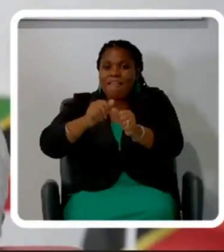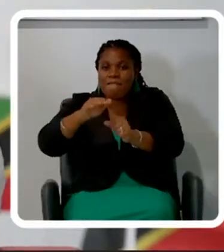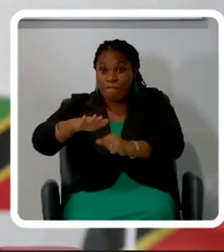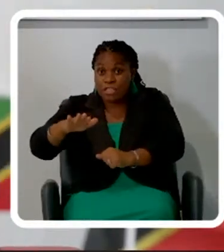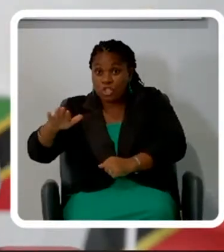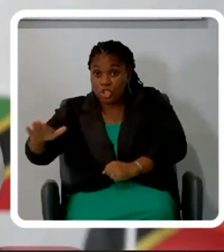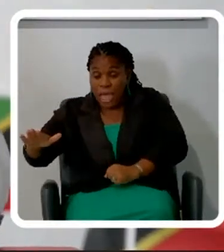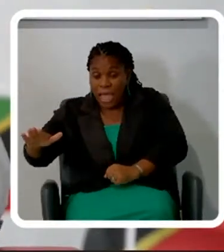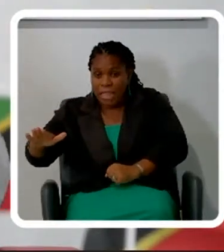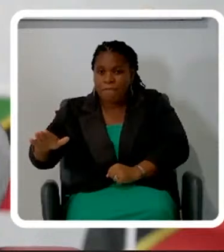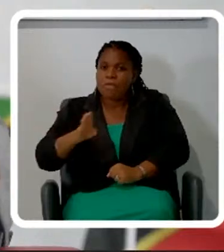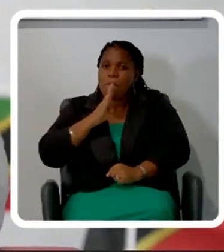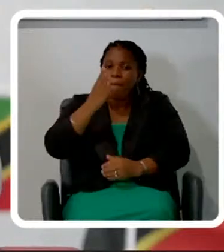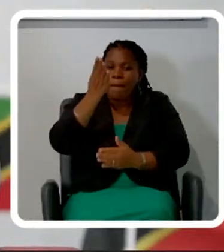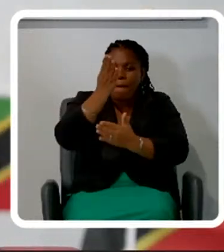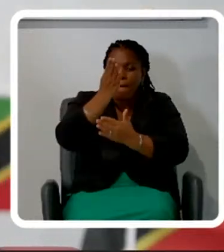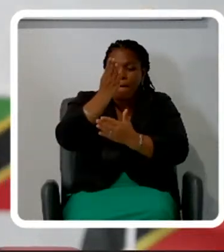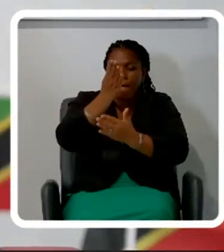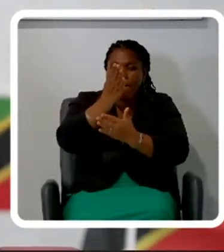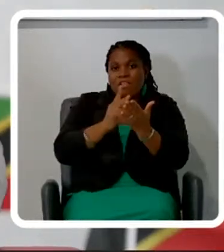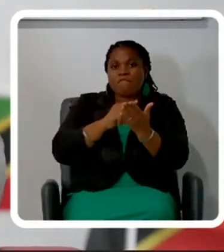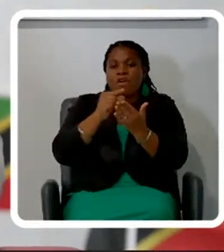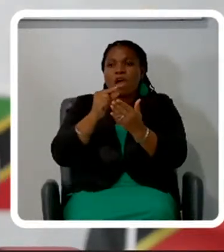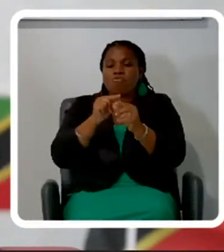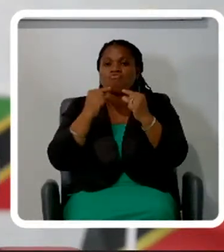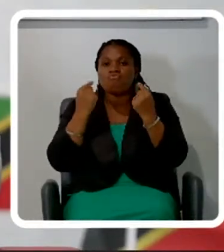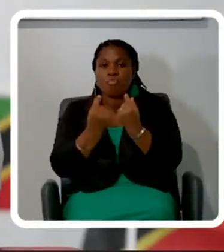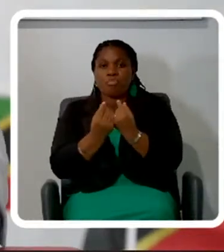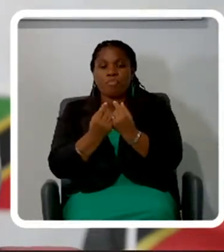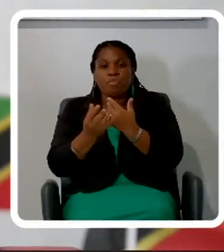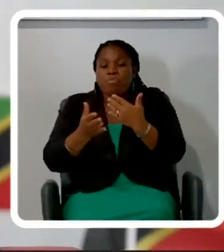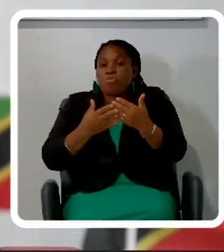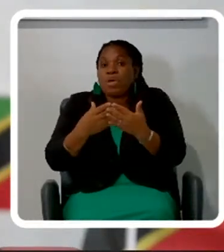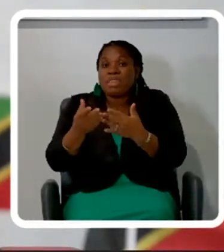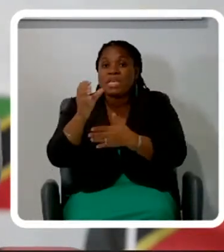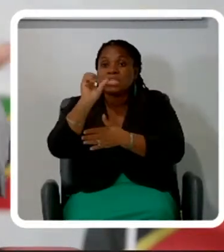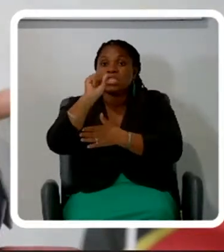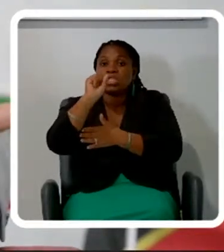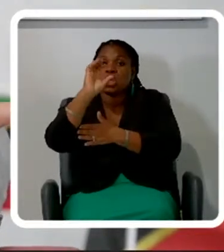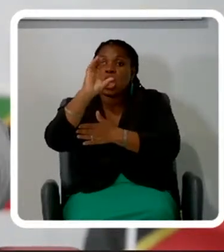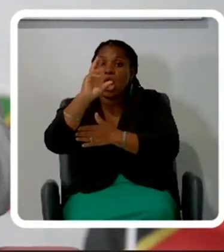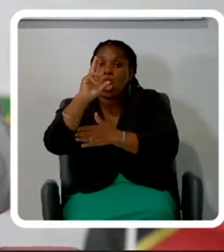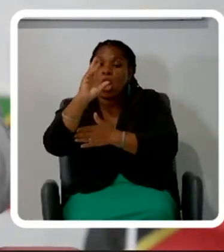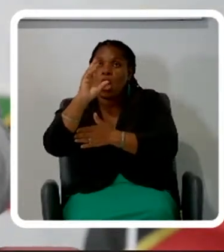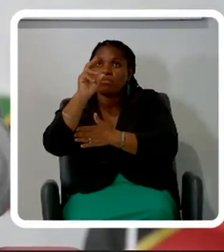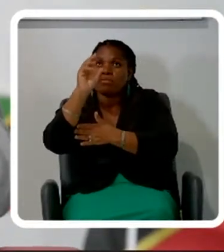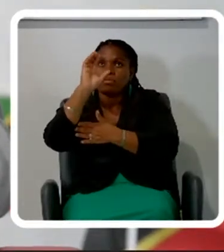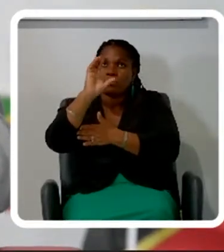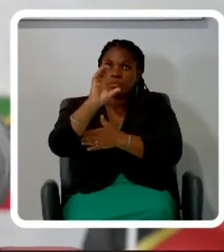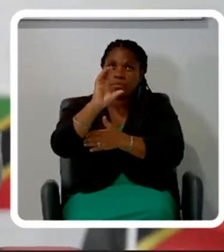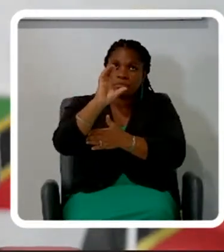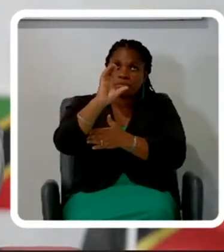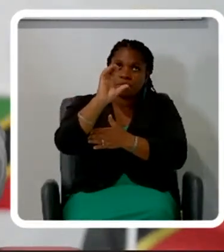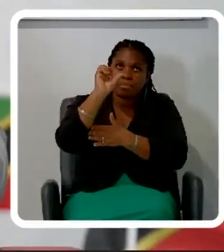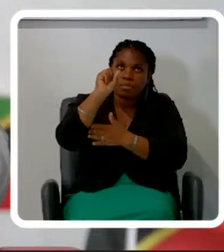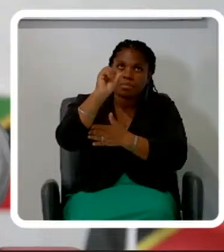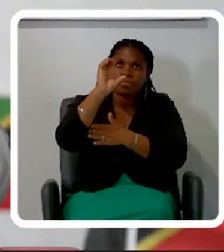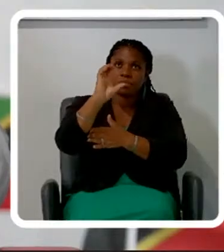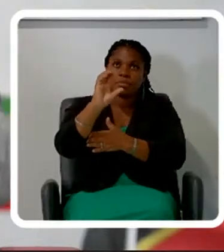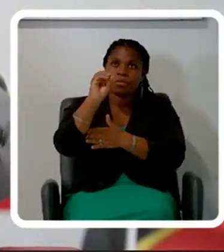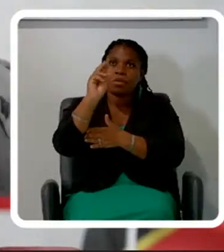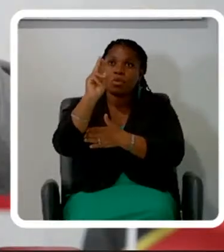whether it is the Scouts, Sea Cadets, Boys Brigade, Brownies, Girls